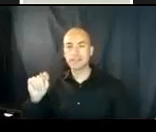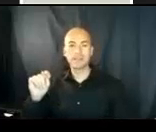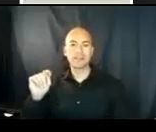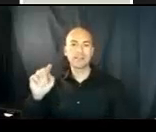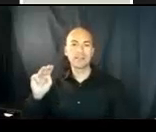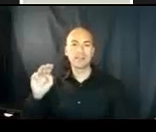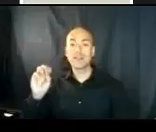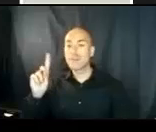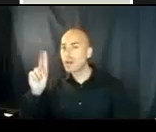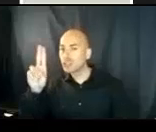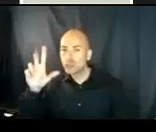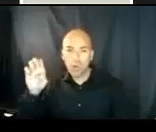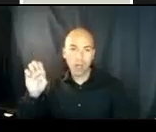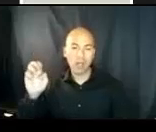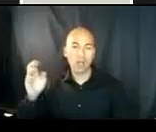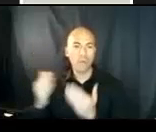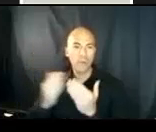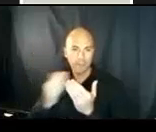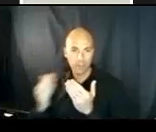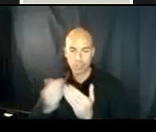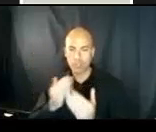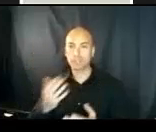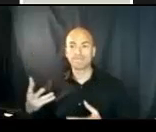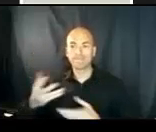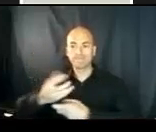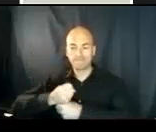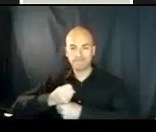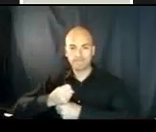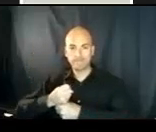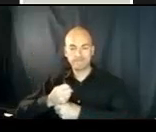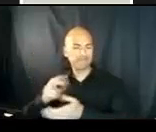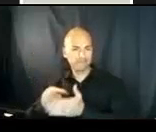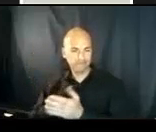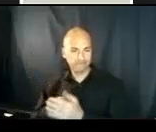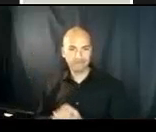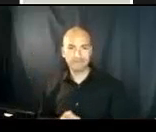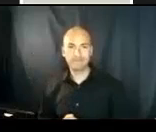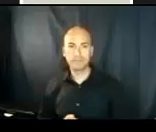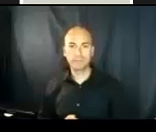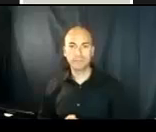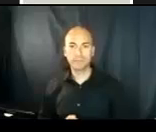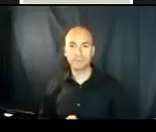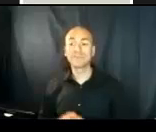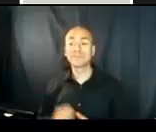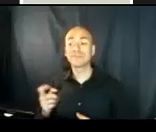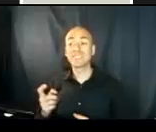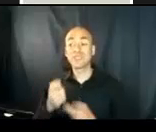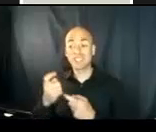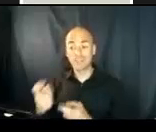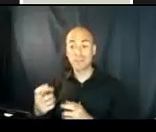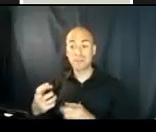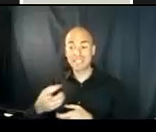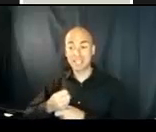they just saw. And so what I mean by that is there's a huge benefit about providing a summary,